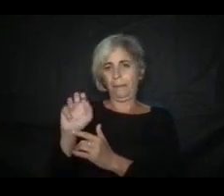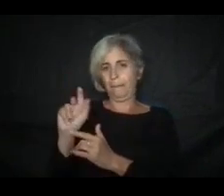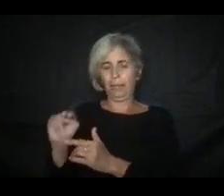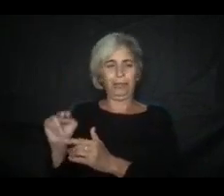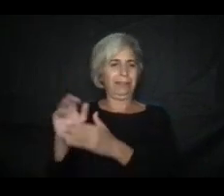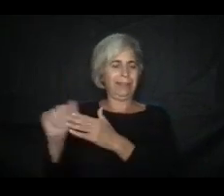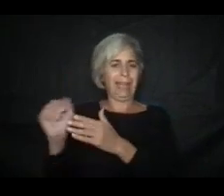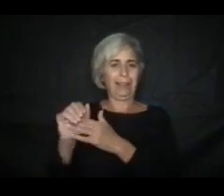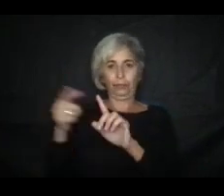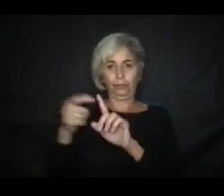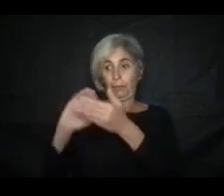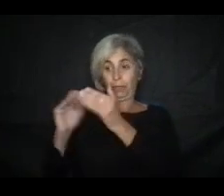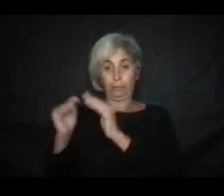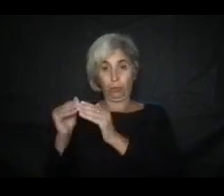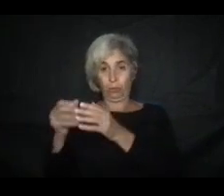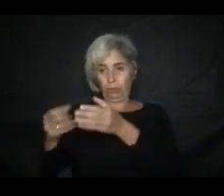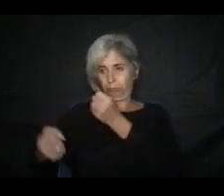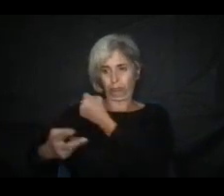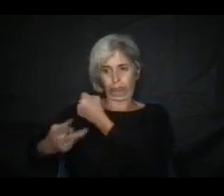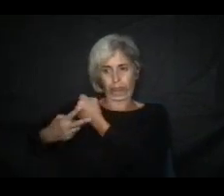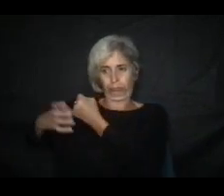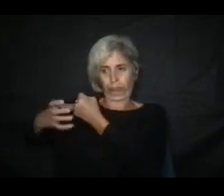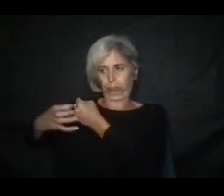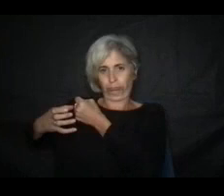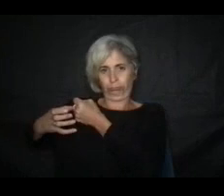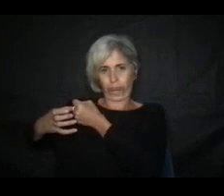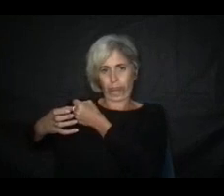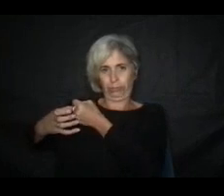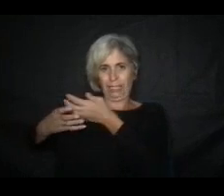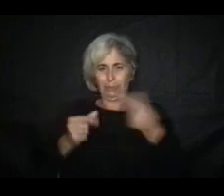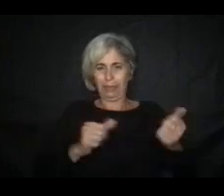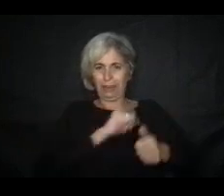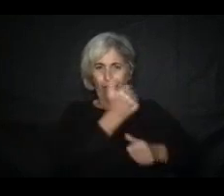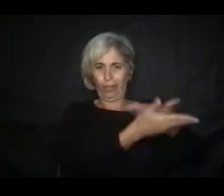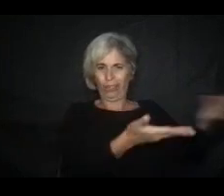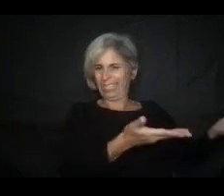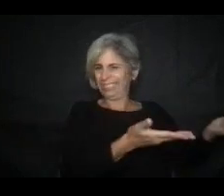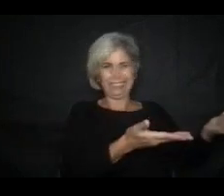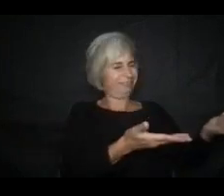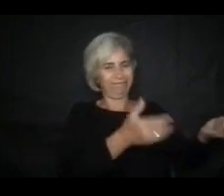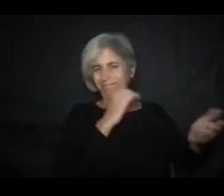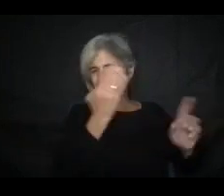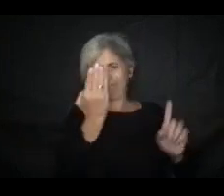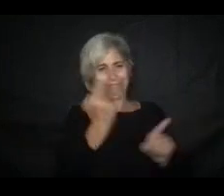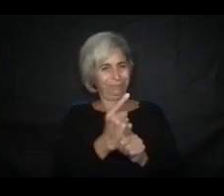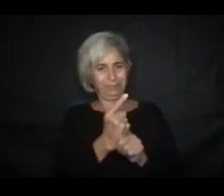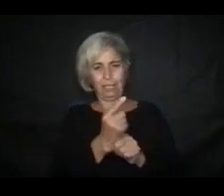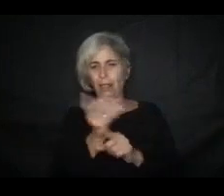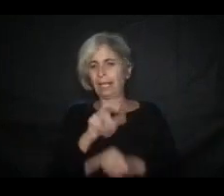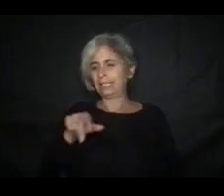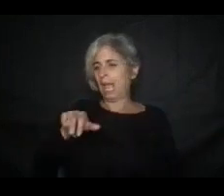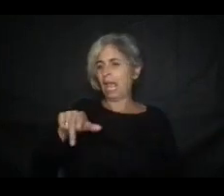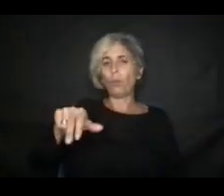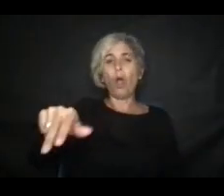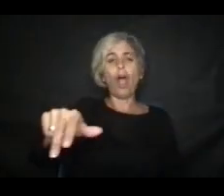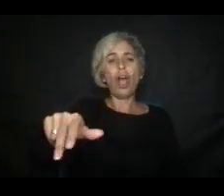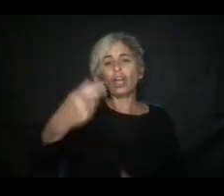community and spent it elsewhere. And just to give you an idea, a sidewalk probably costs